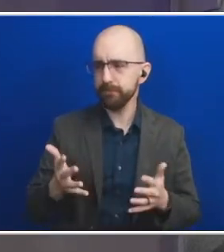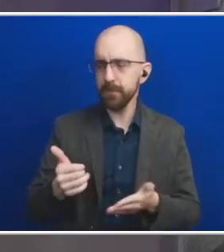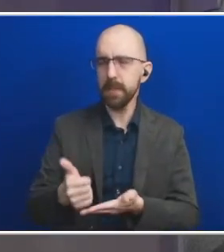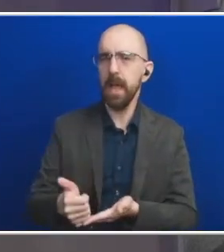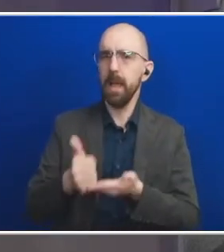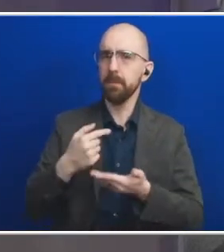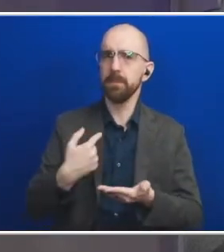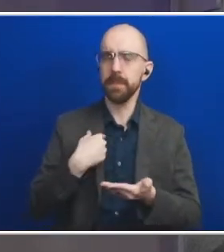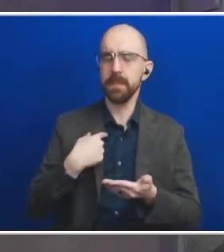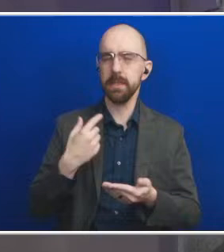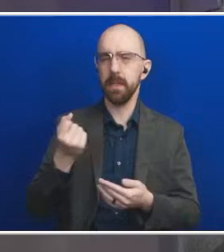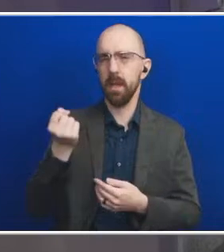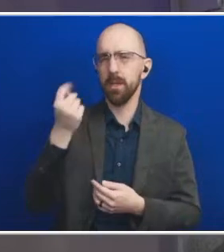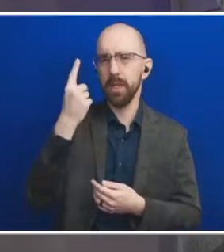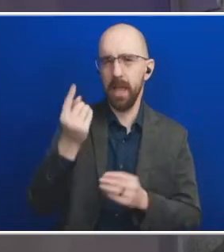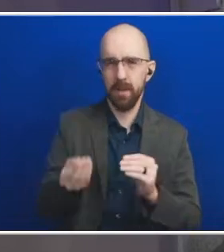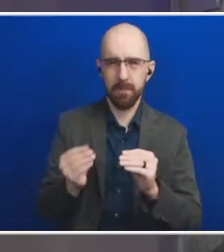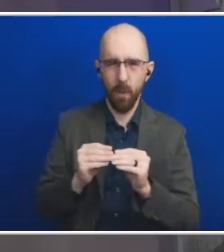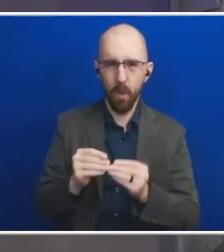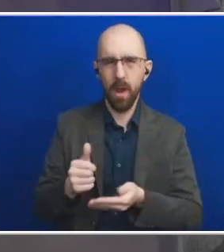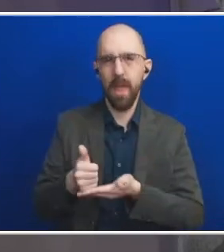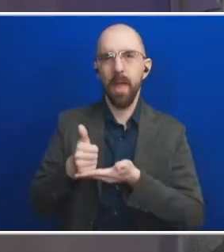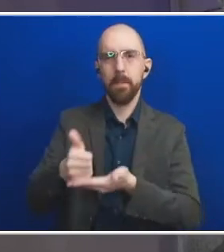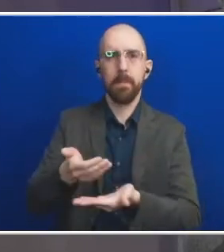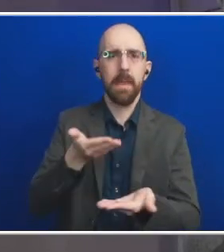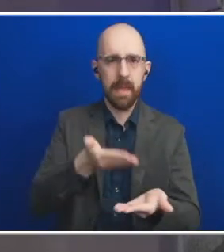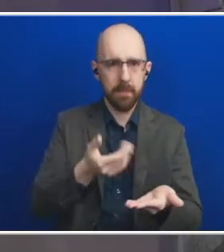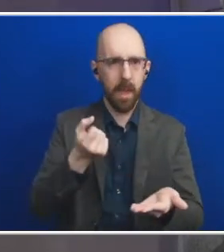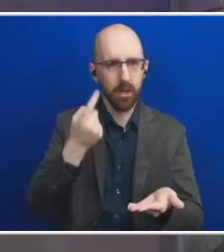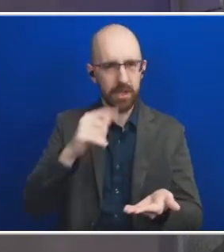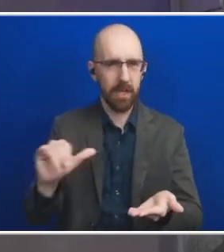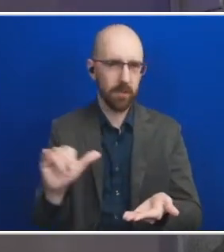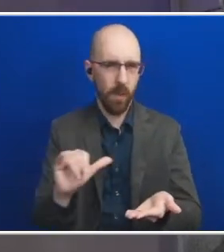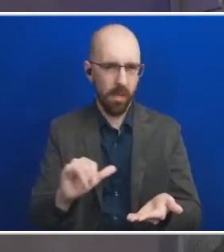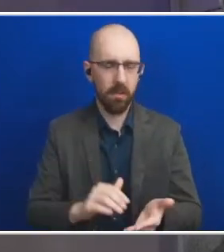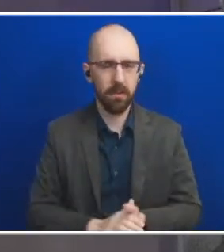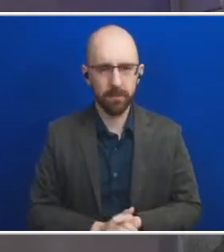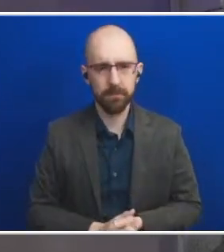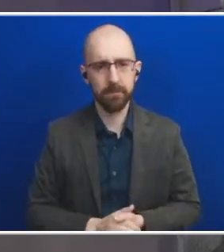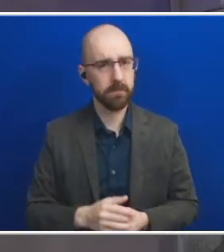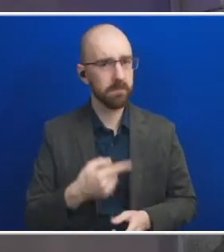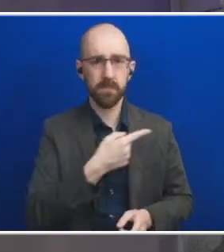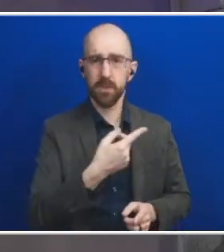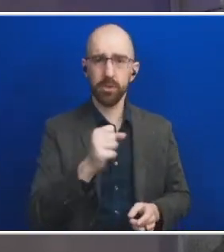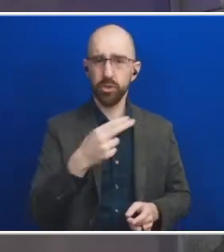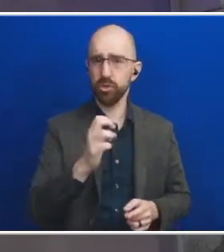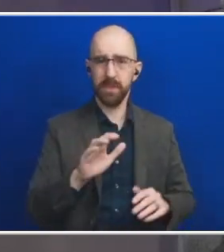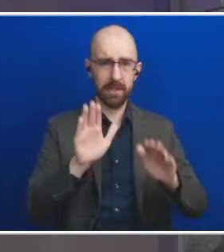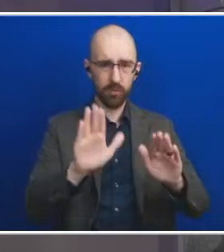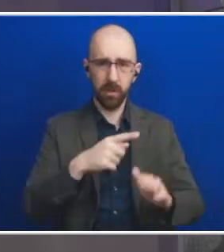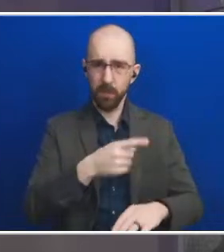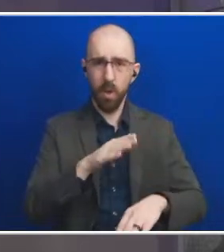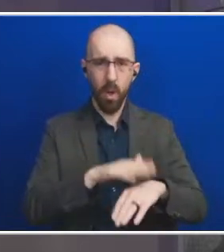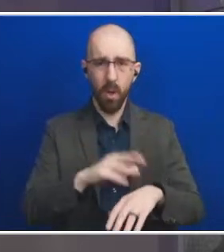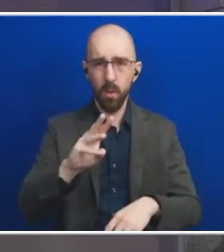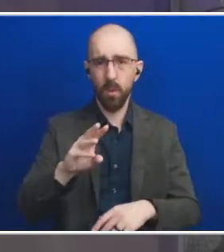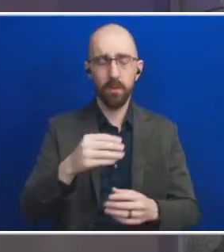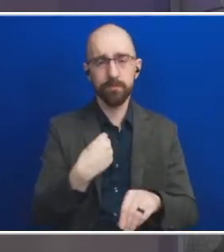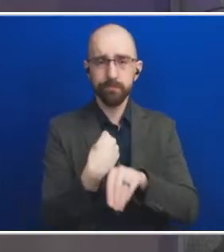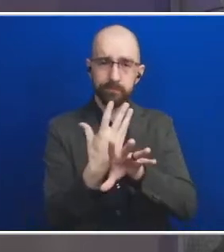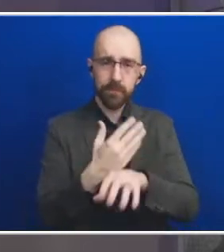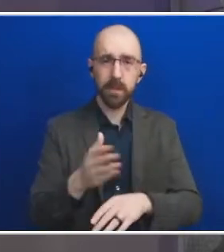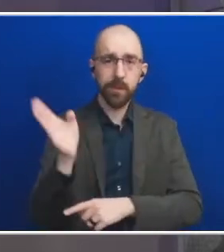little bit more and kind of help him understand as well. She's been incredible. I mean, she's been on webinars about different types of